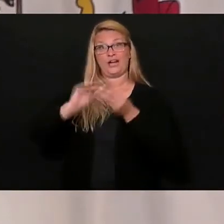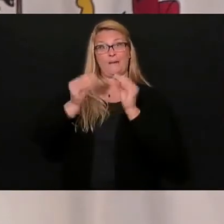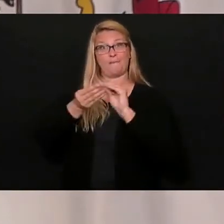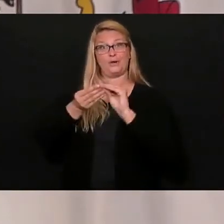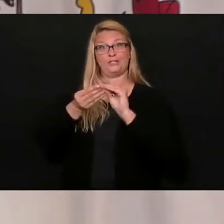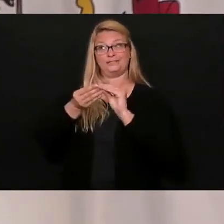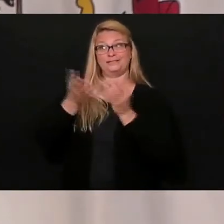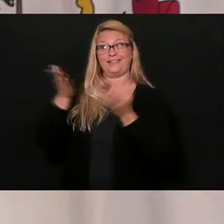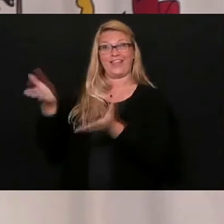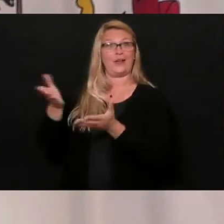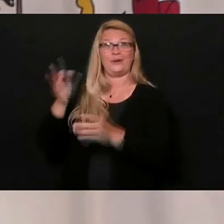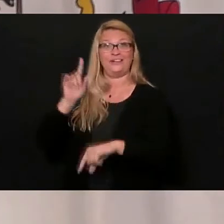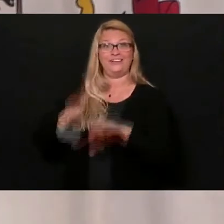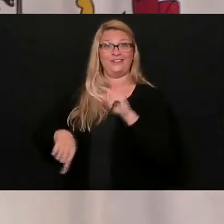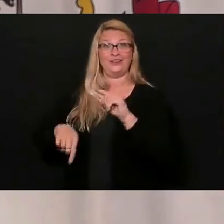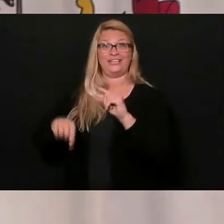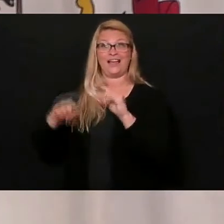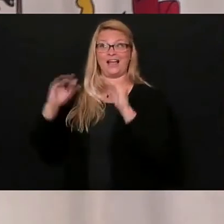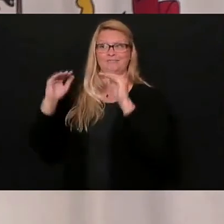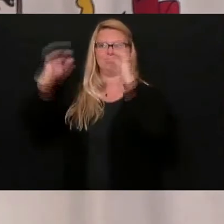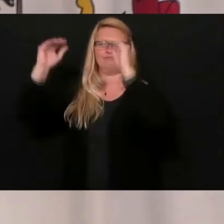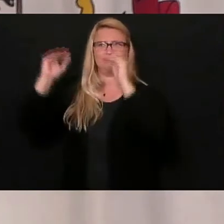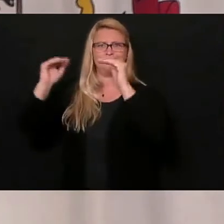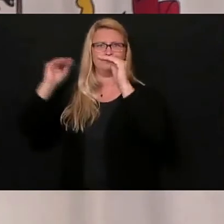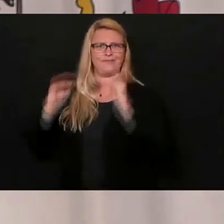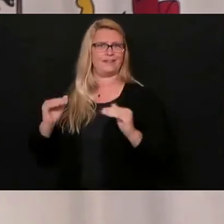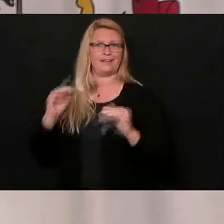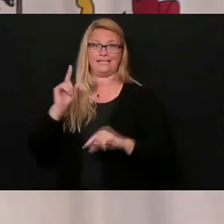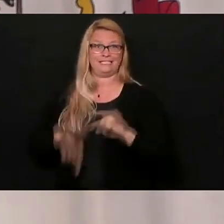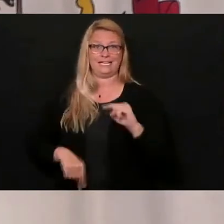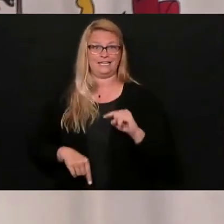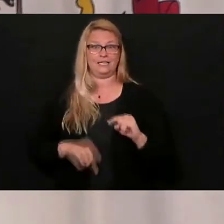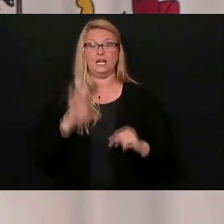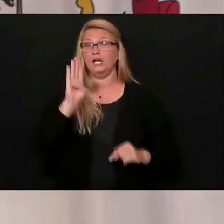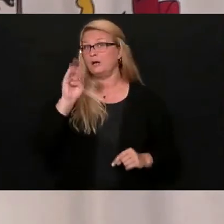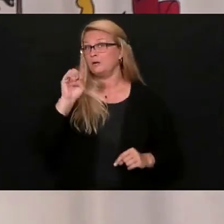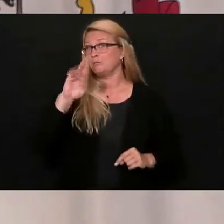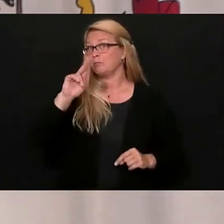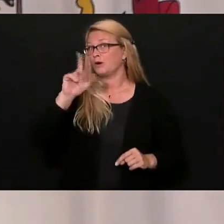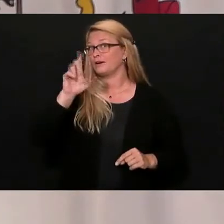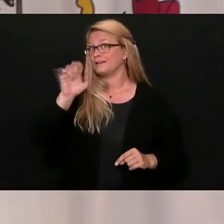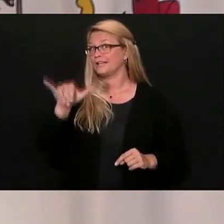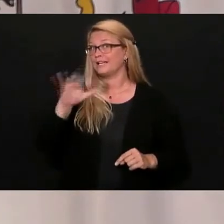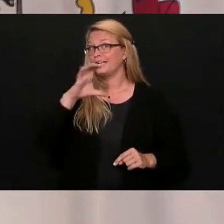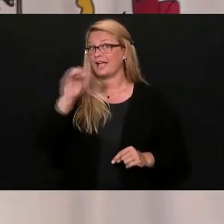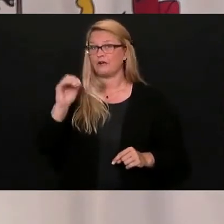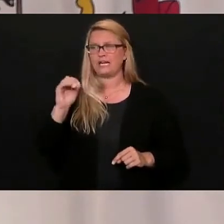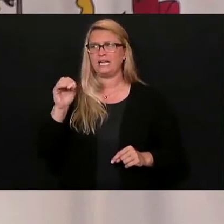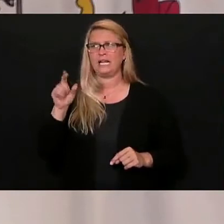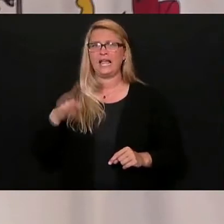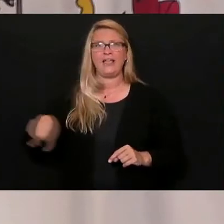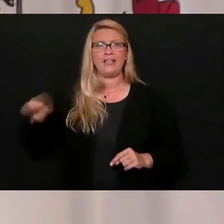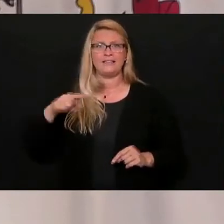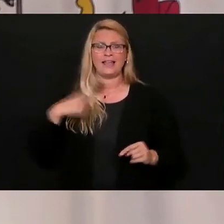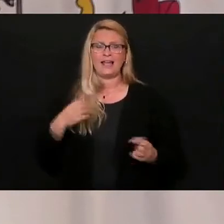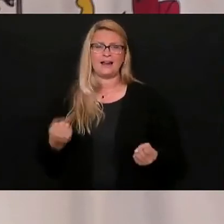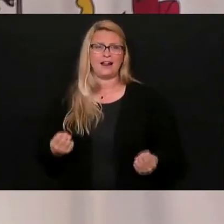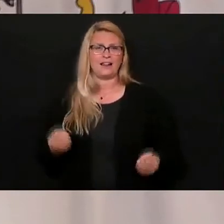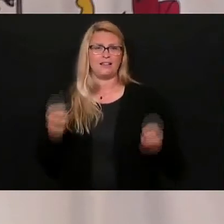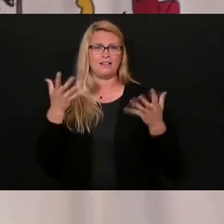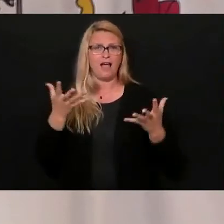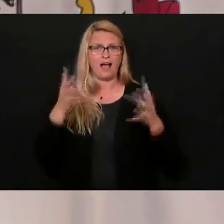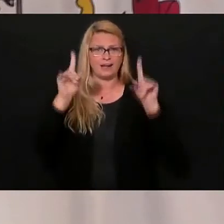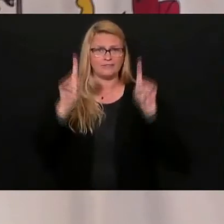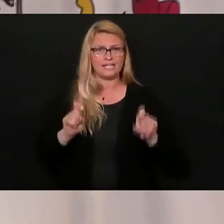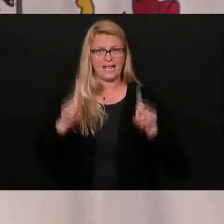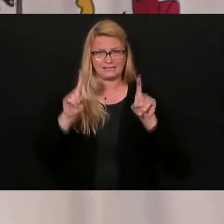were. From the standpoint of Berkeley County, we had a bunch of tests that got hung up, and we